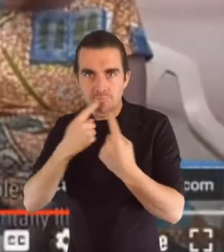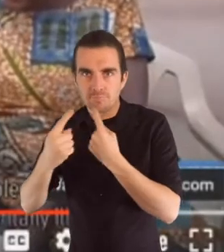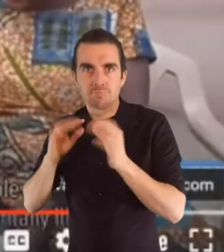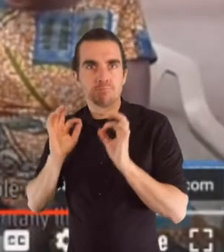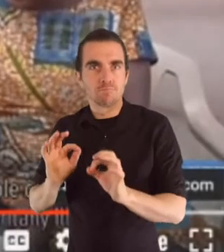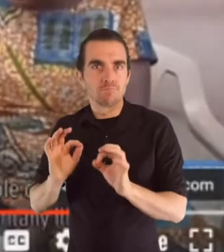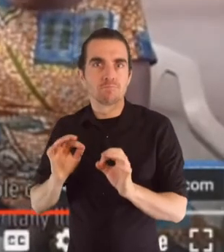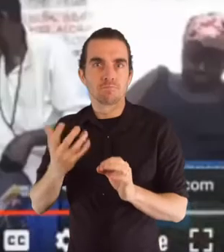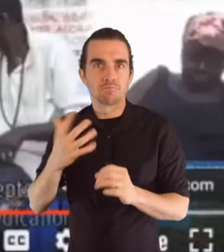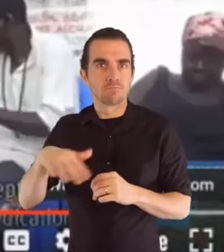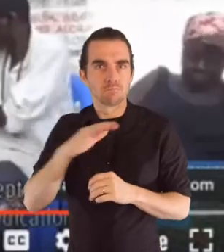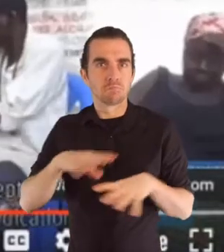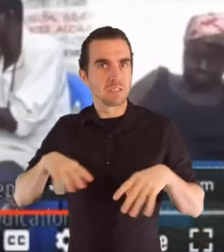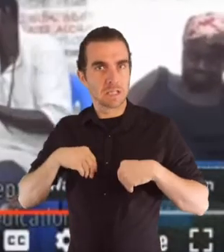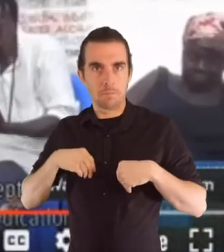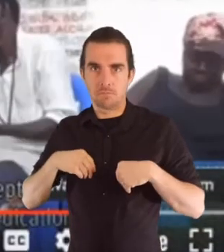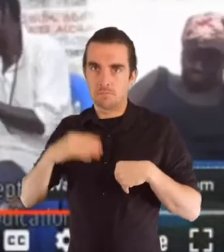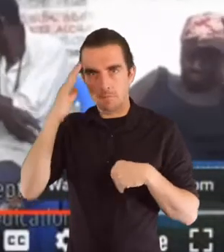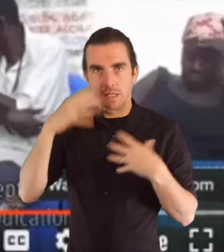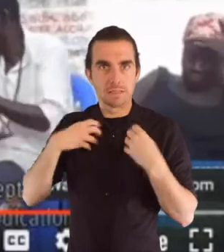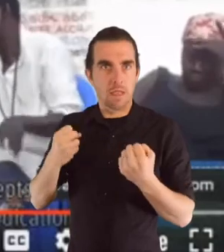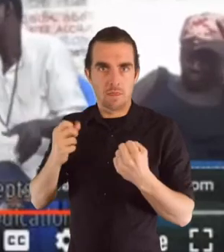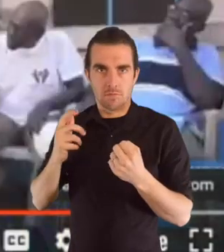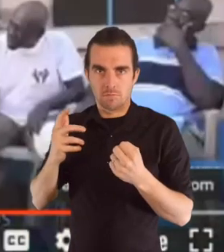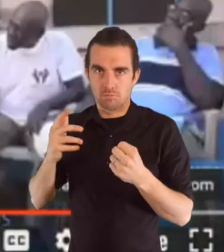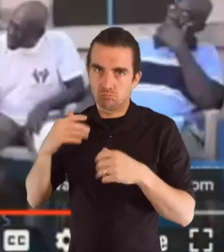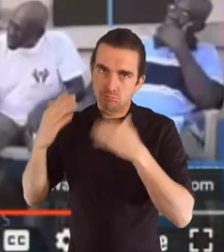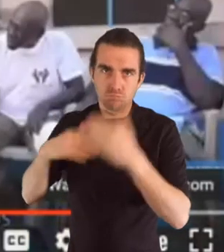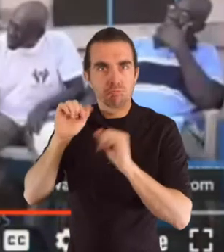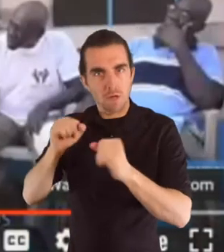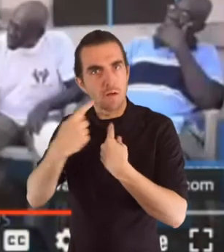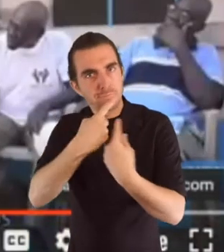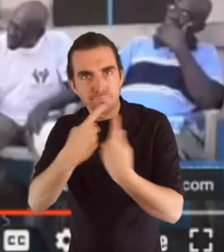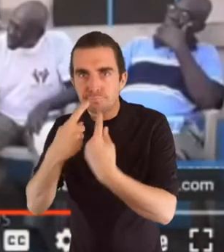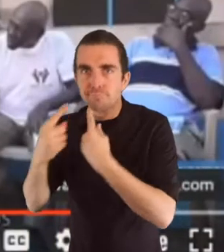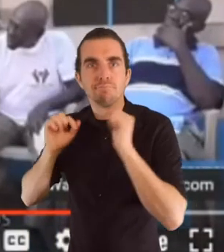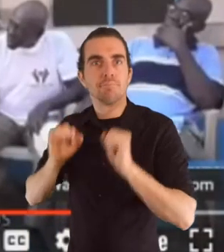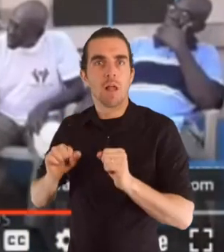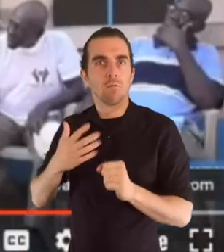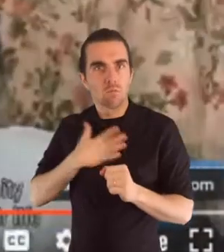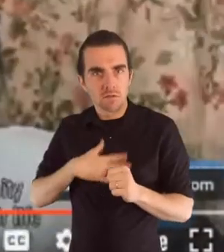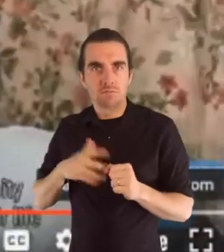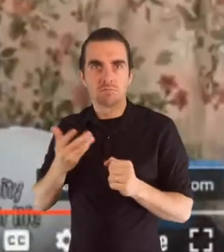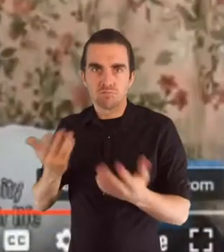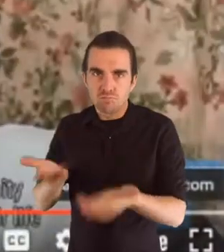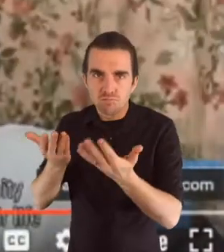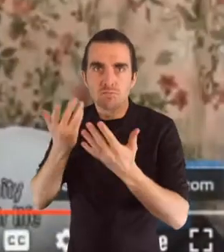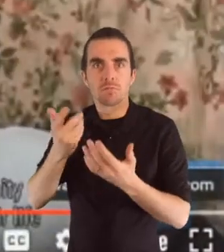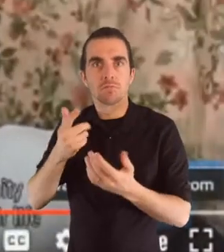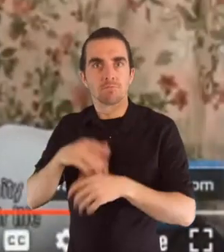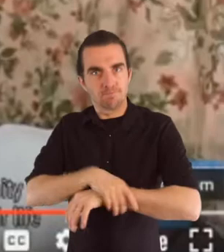is mentally ill, and the whole community accepts them and helps them with their medication, with their relationship. Giving them an